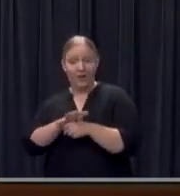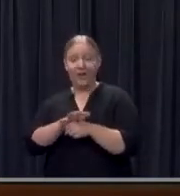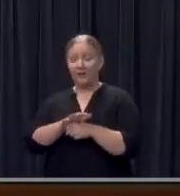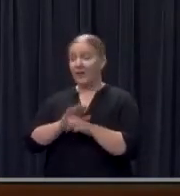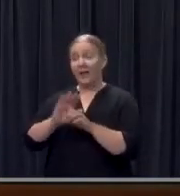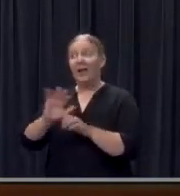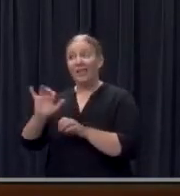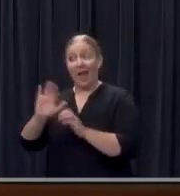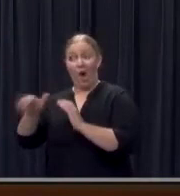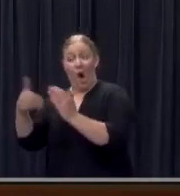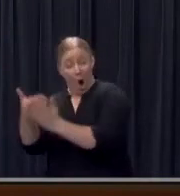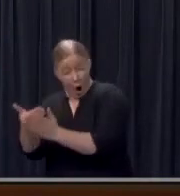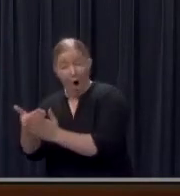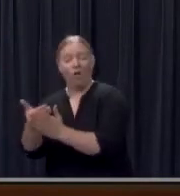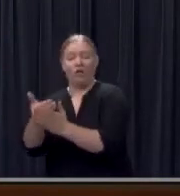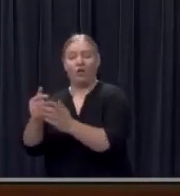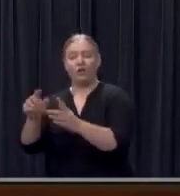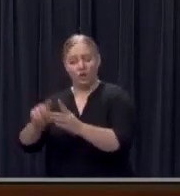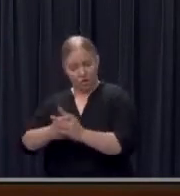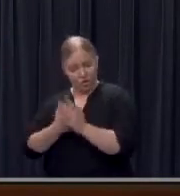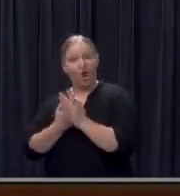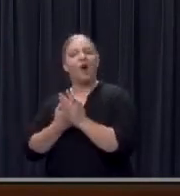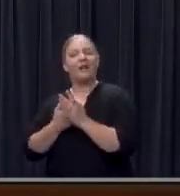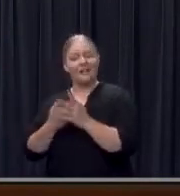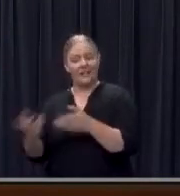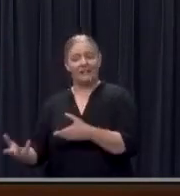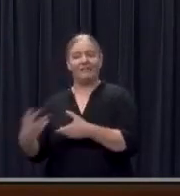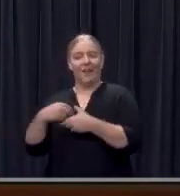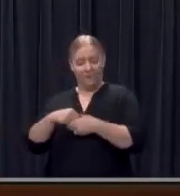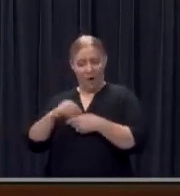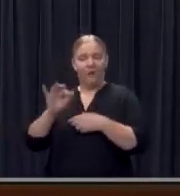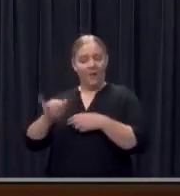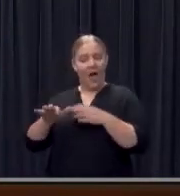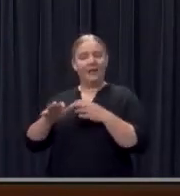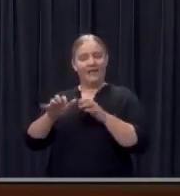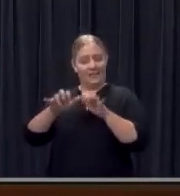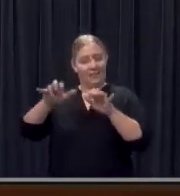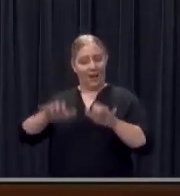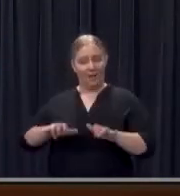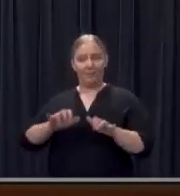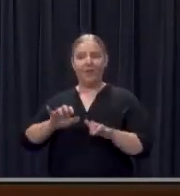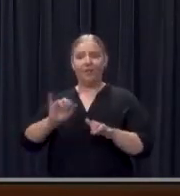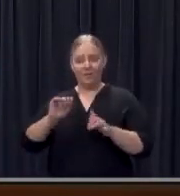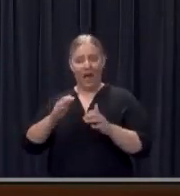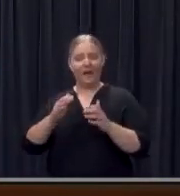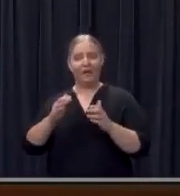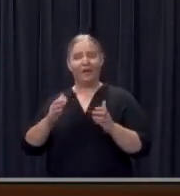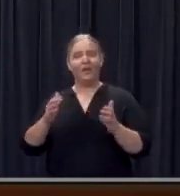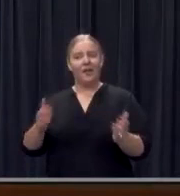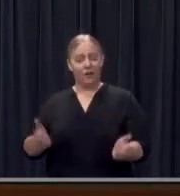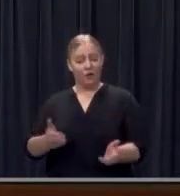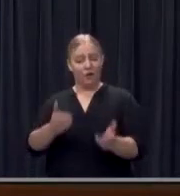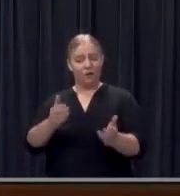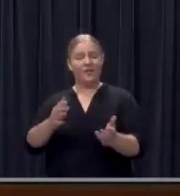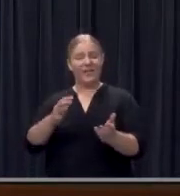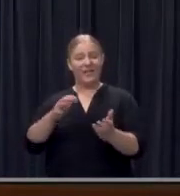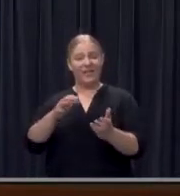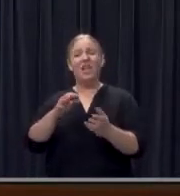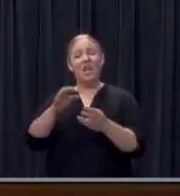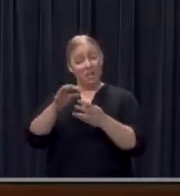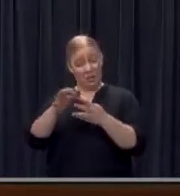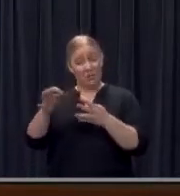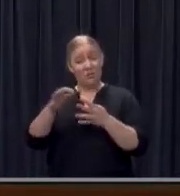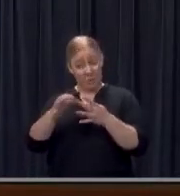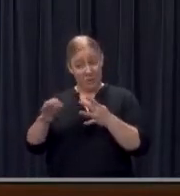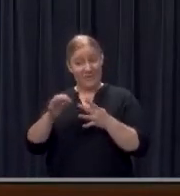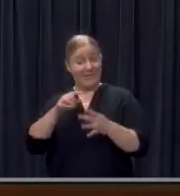this within the next year, that kind of thing. And that really is, I think, reinforcing in many ways of the choice that this board made in terms